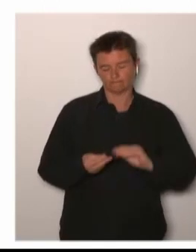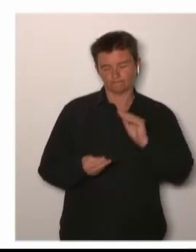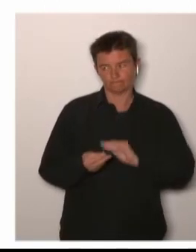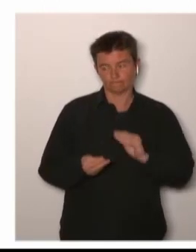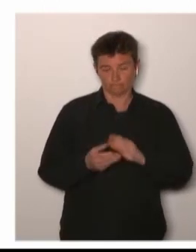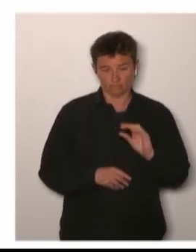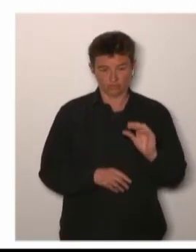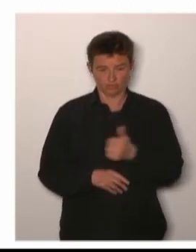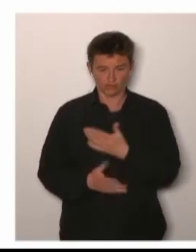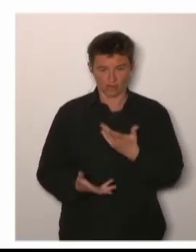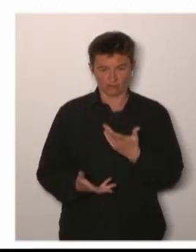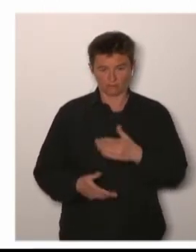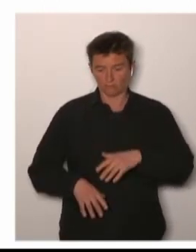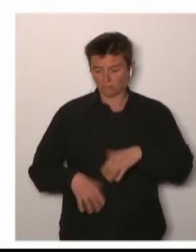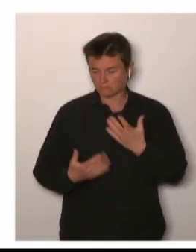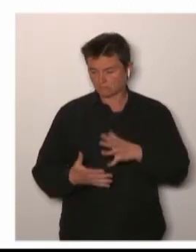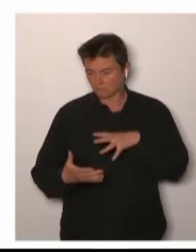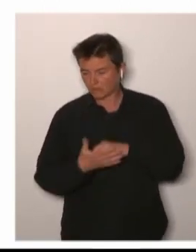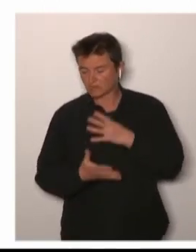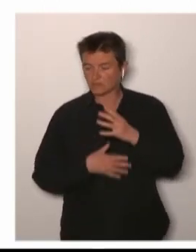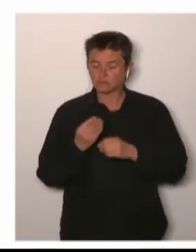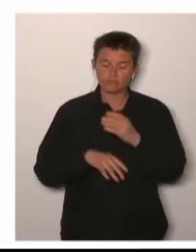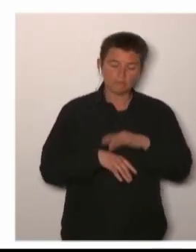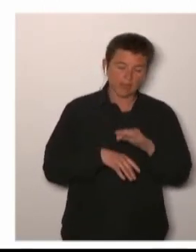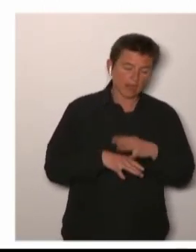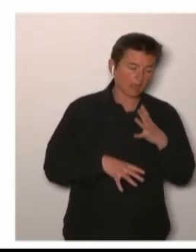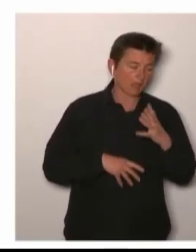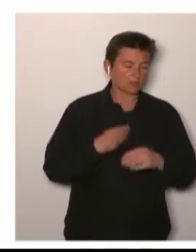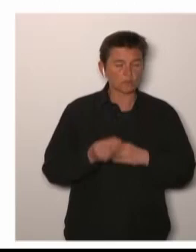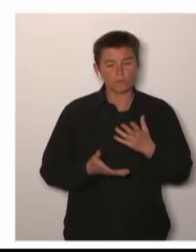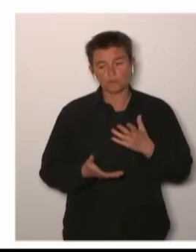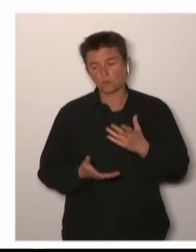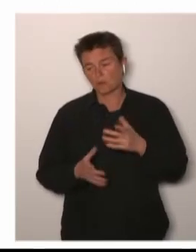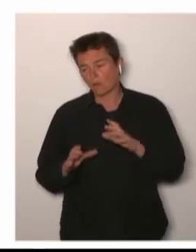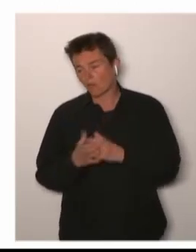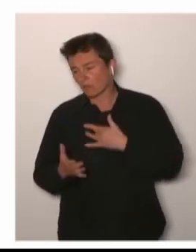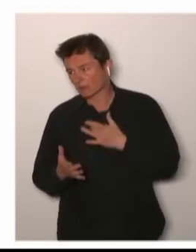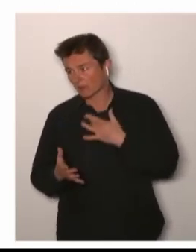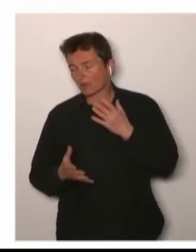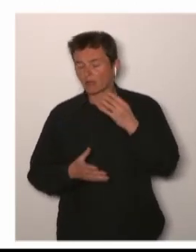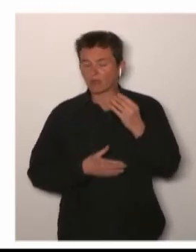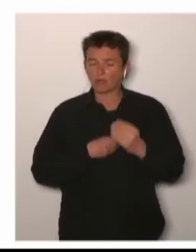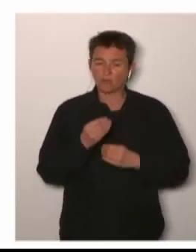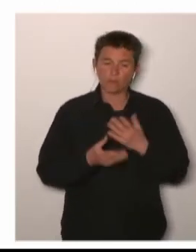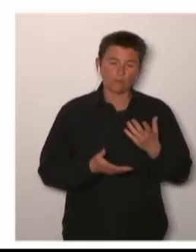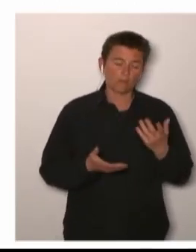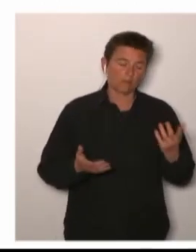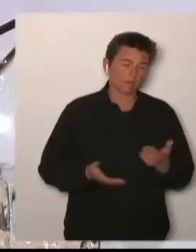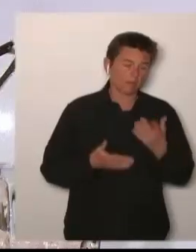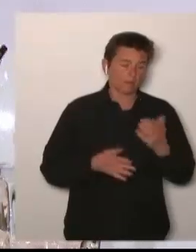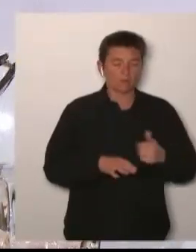are stakeholders, whether we are patients, whether we are interest groups, whether we are the national